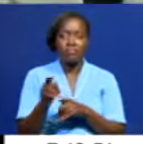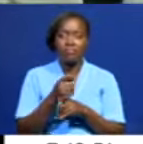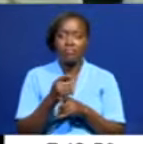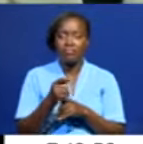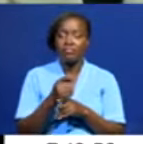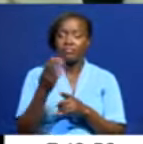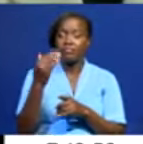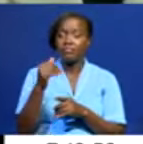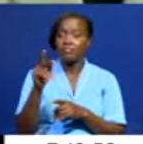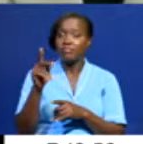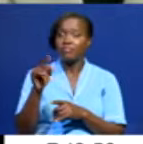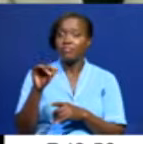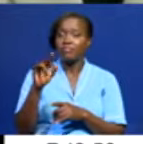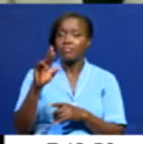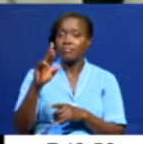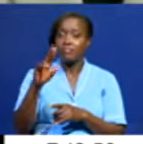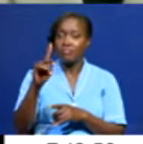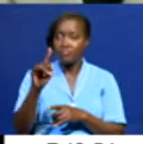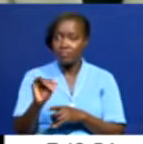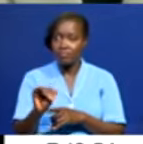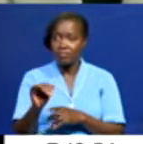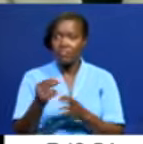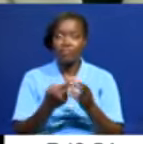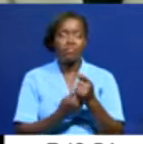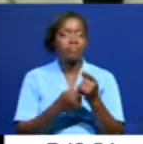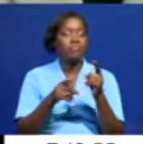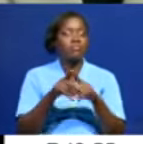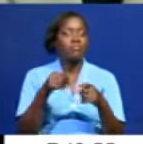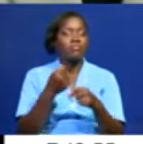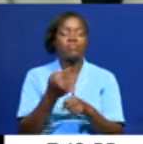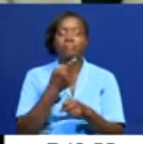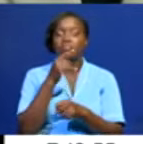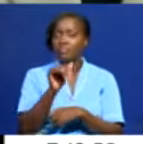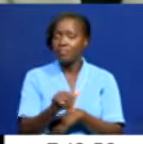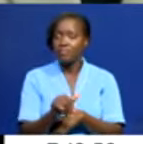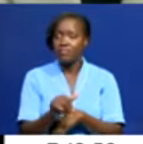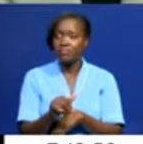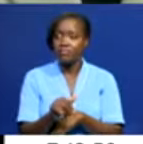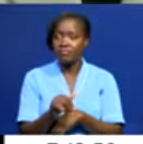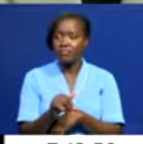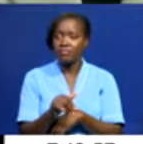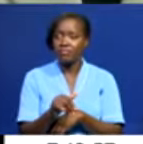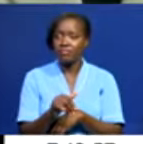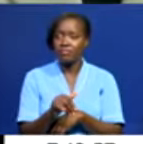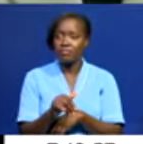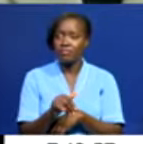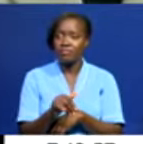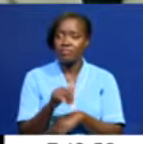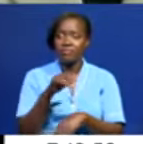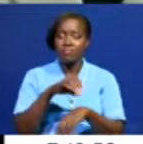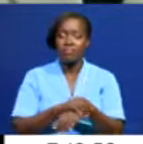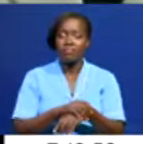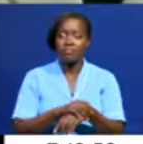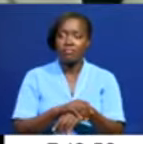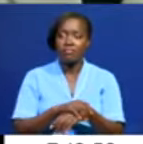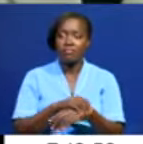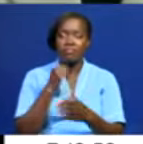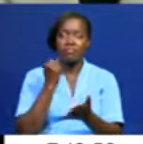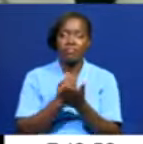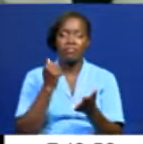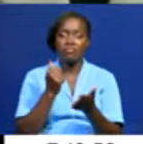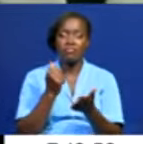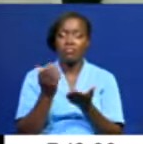Kiridi. Shall partner still with WeHub to make sure that we make get this standard mark for